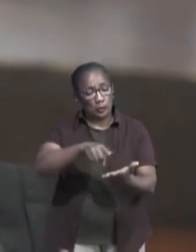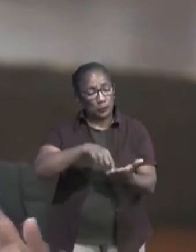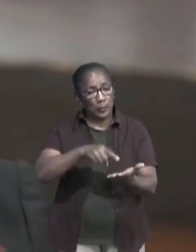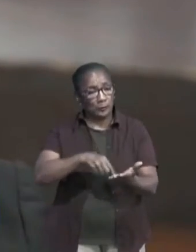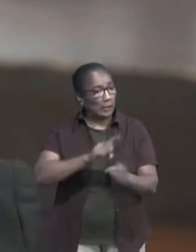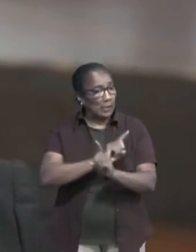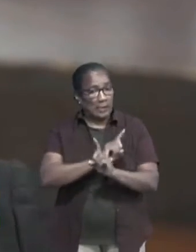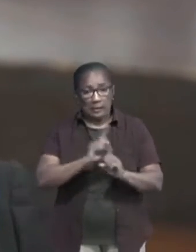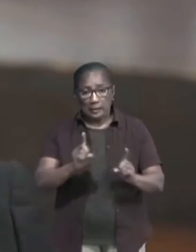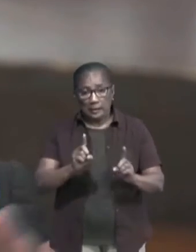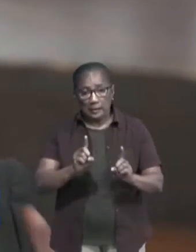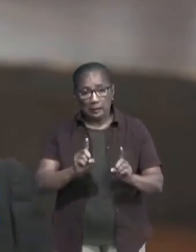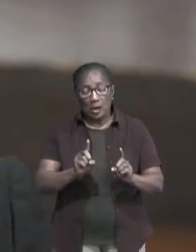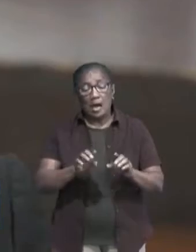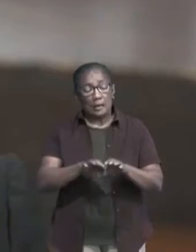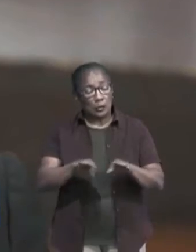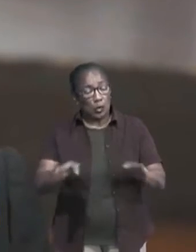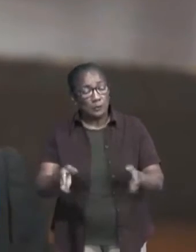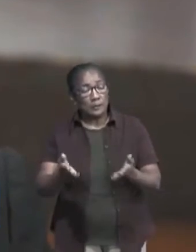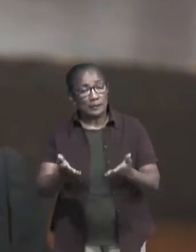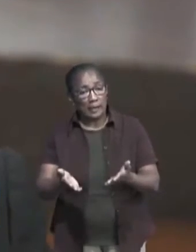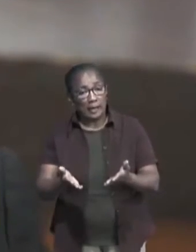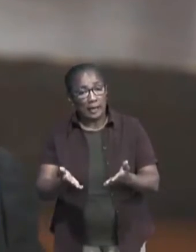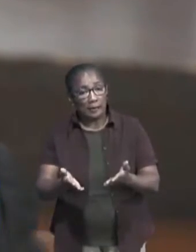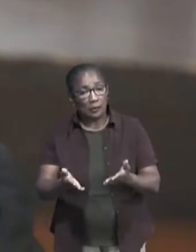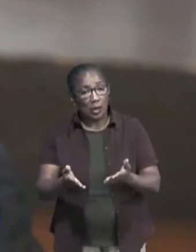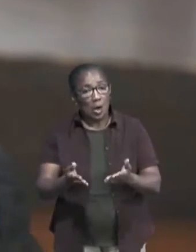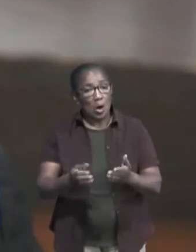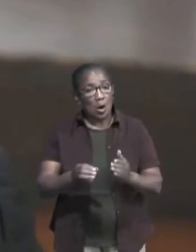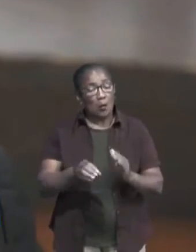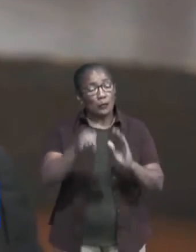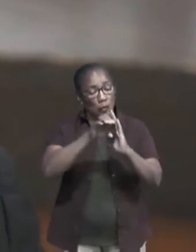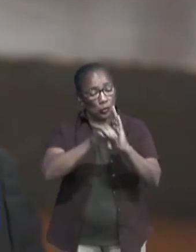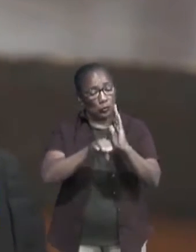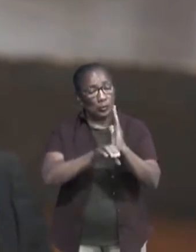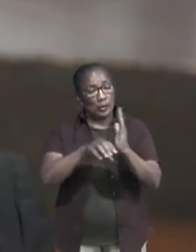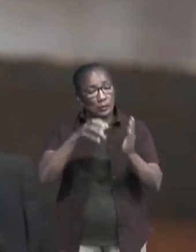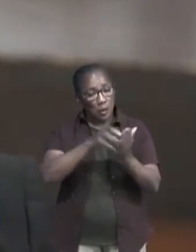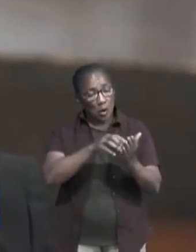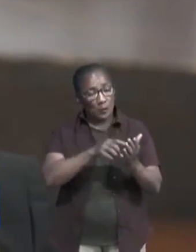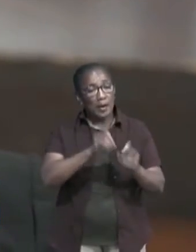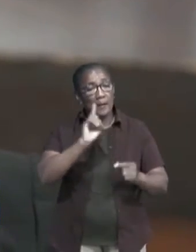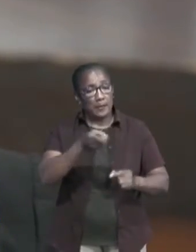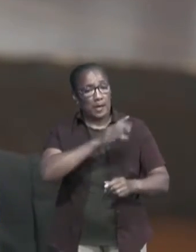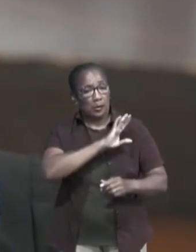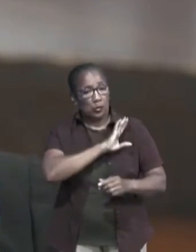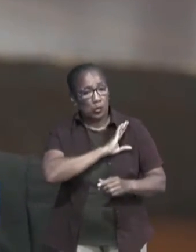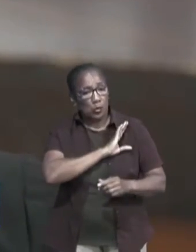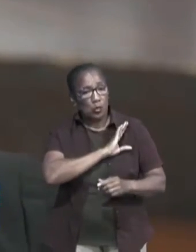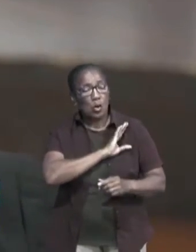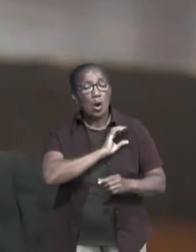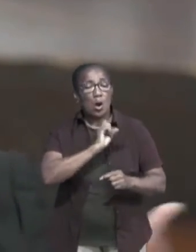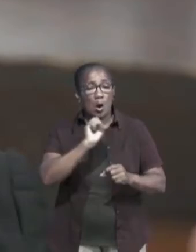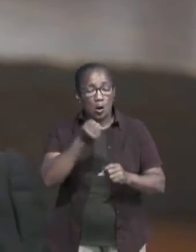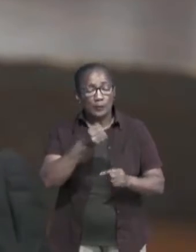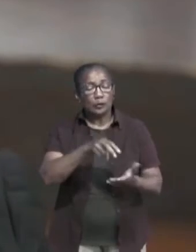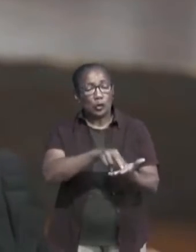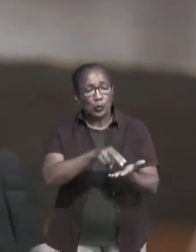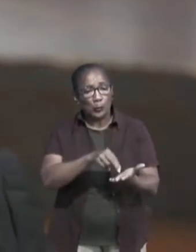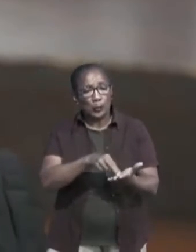up the official curriculum in Dutch, but also to make use of